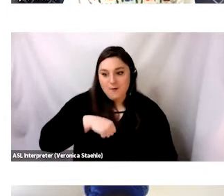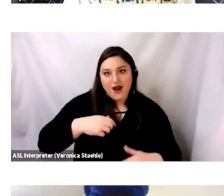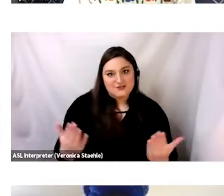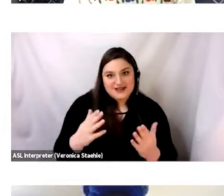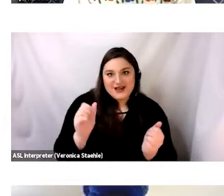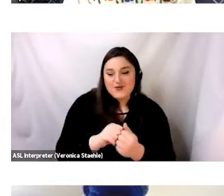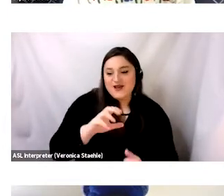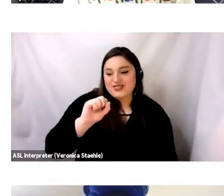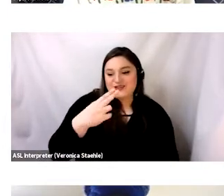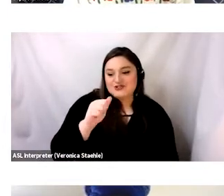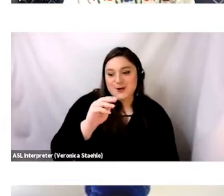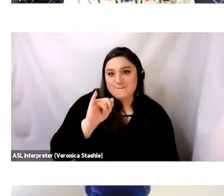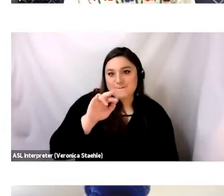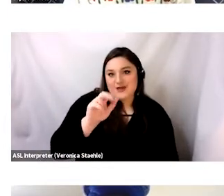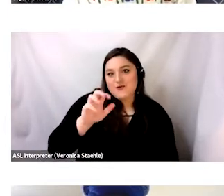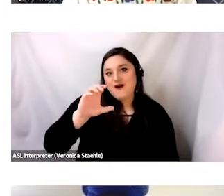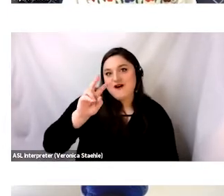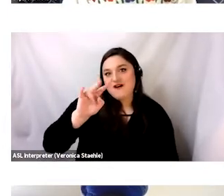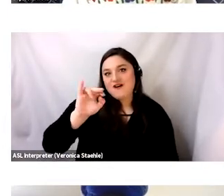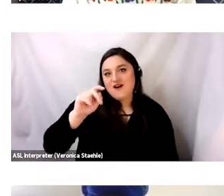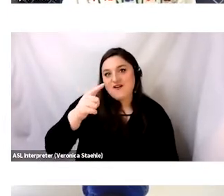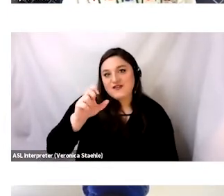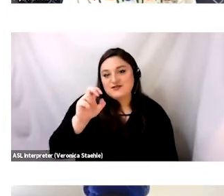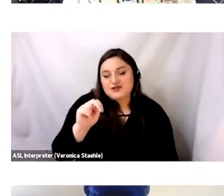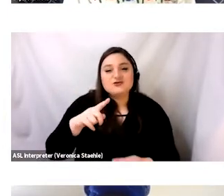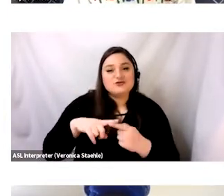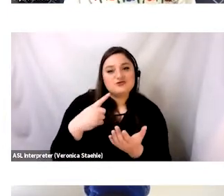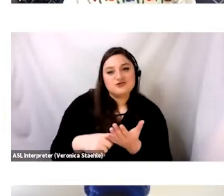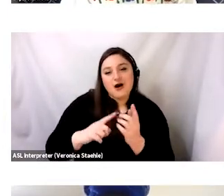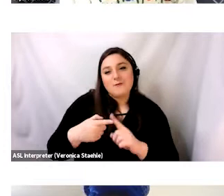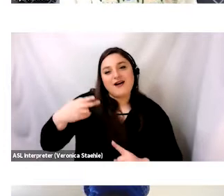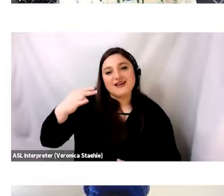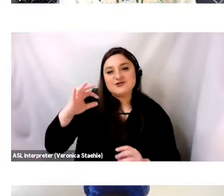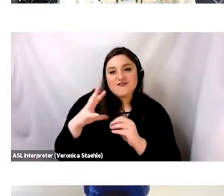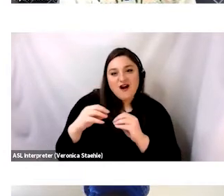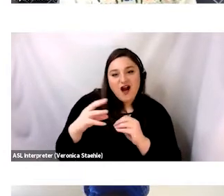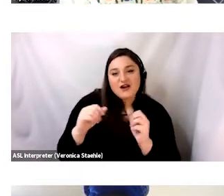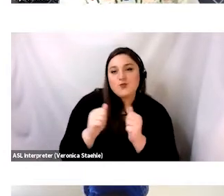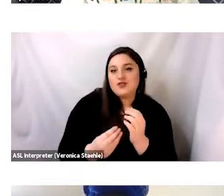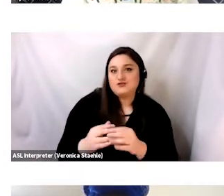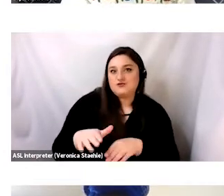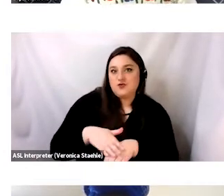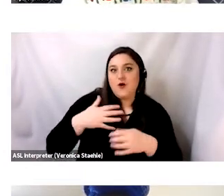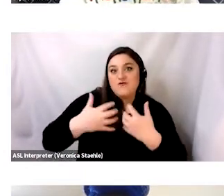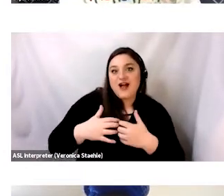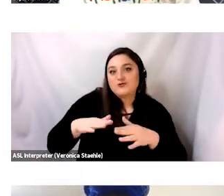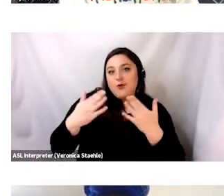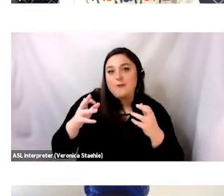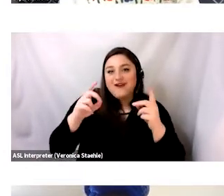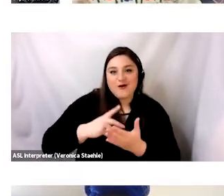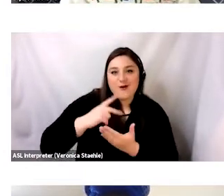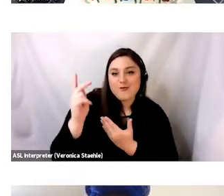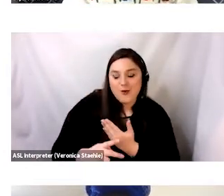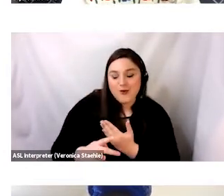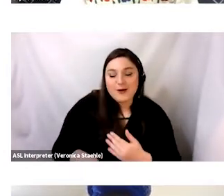to be talking about the history of cotton for Slow Factories Open Education Program. So we're going to try to cover